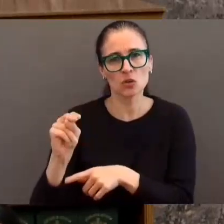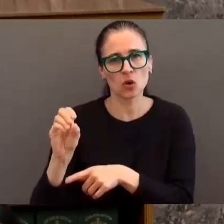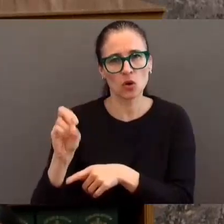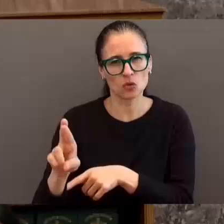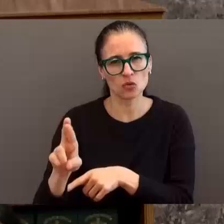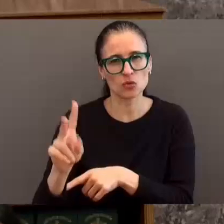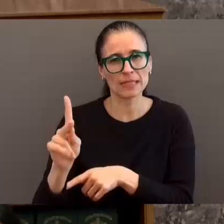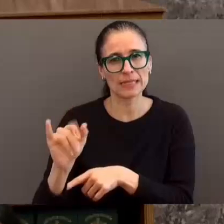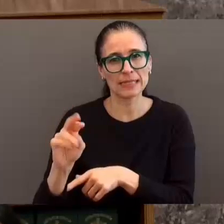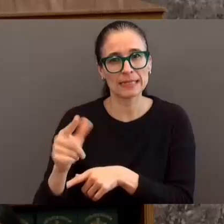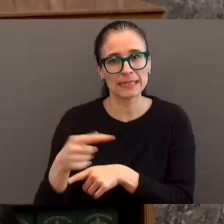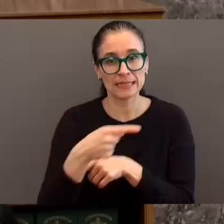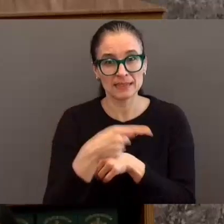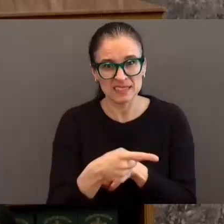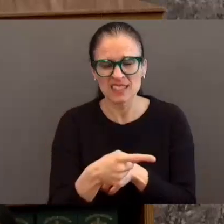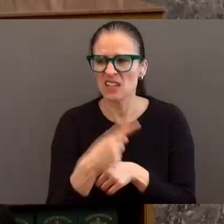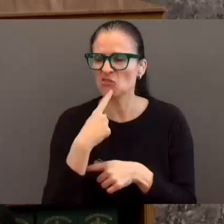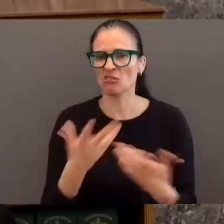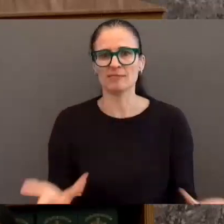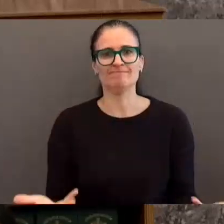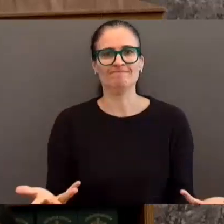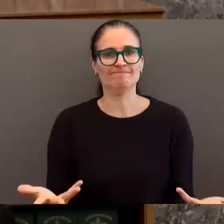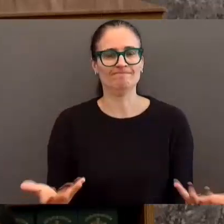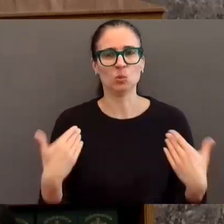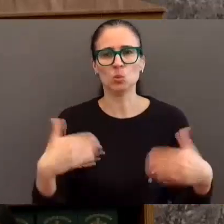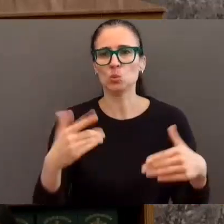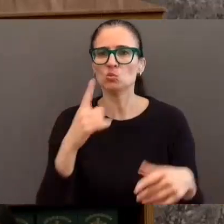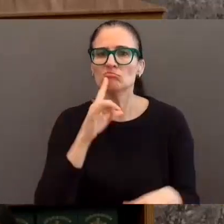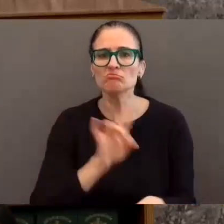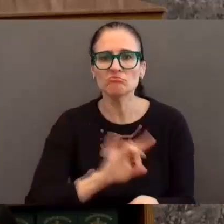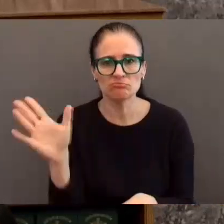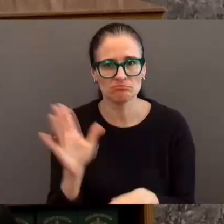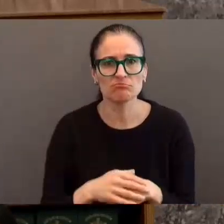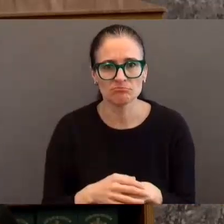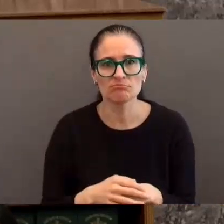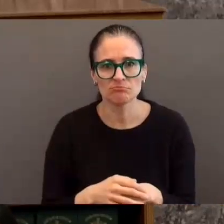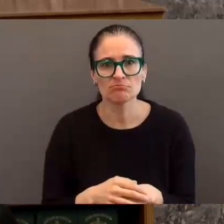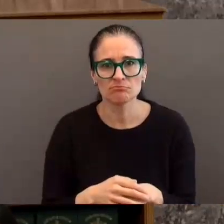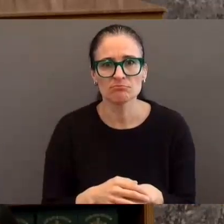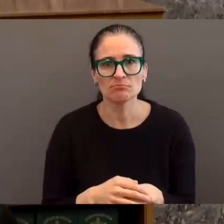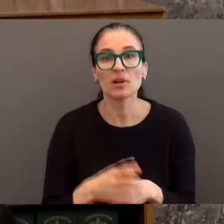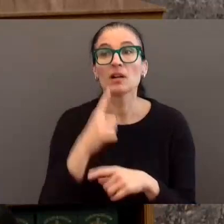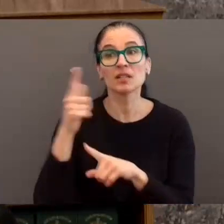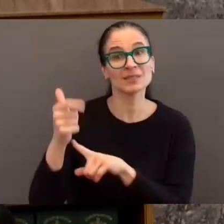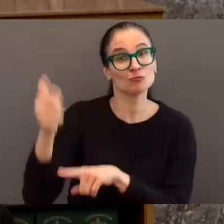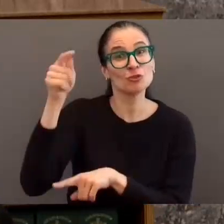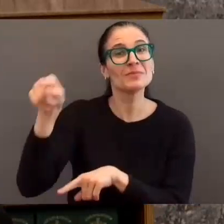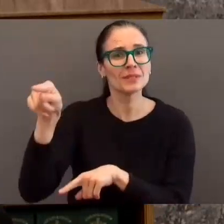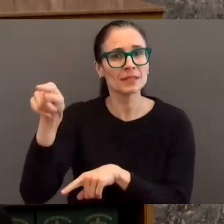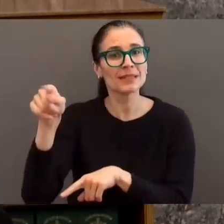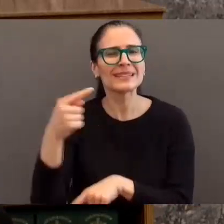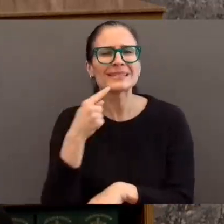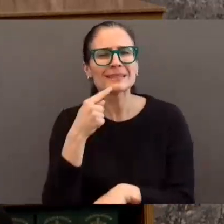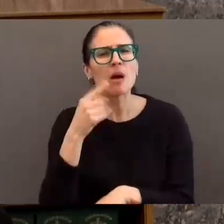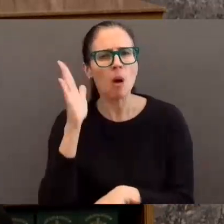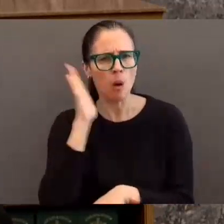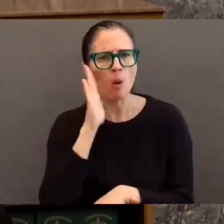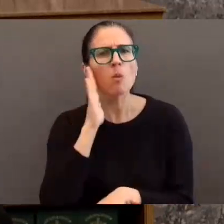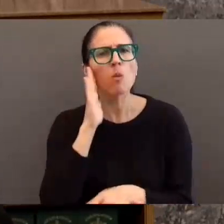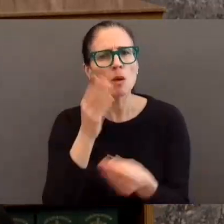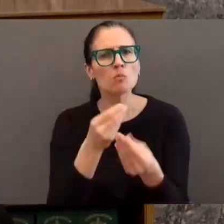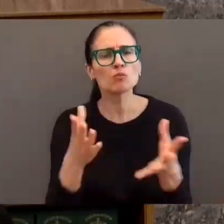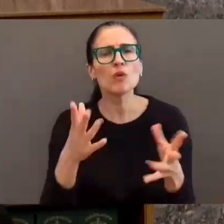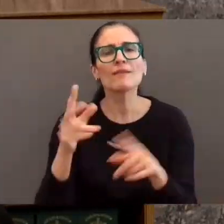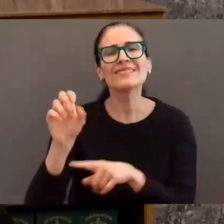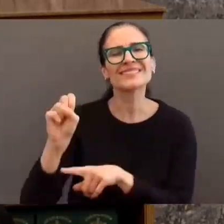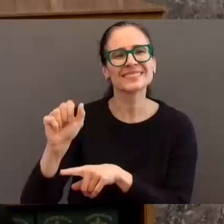would save lives. Instead, he's created taxpayer-funded sites where drug use is rampant, crime is routine, and people have no